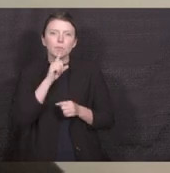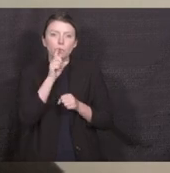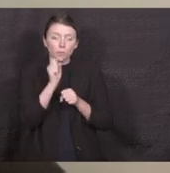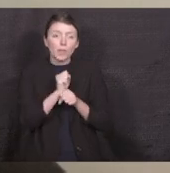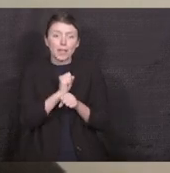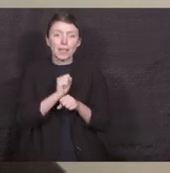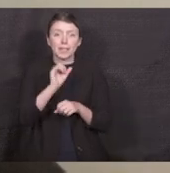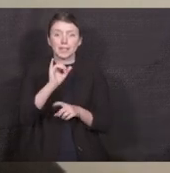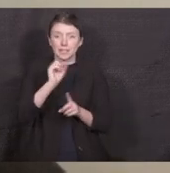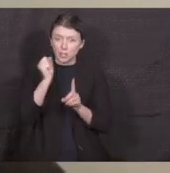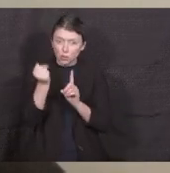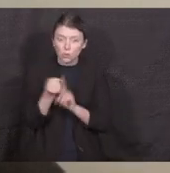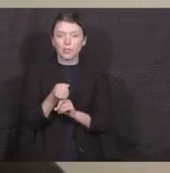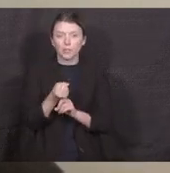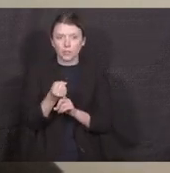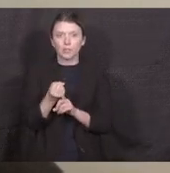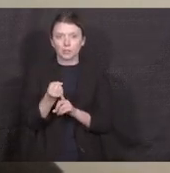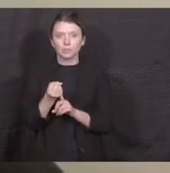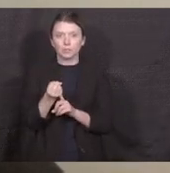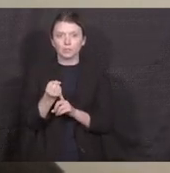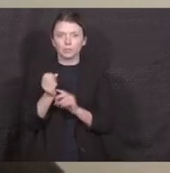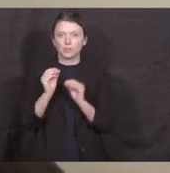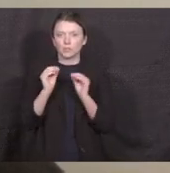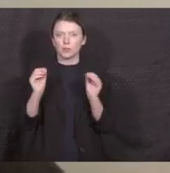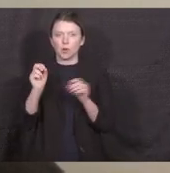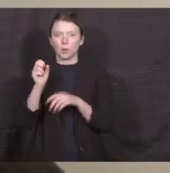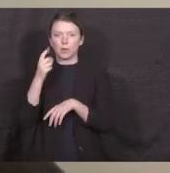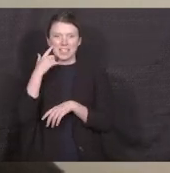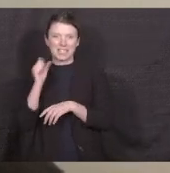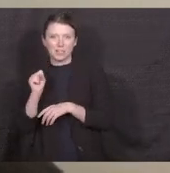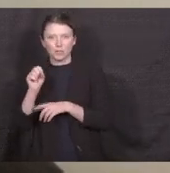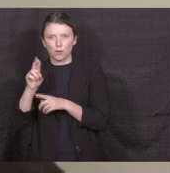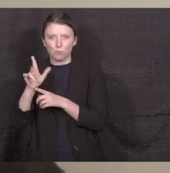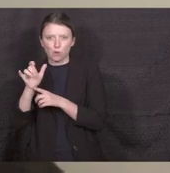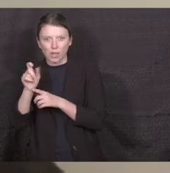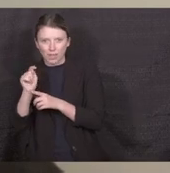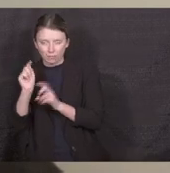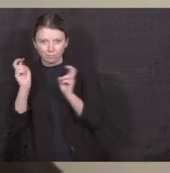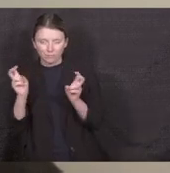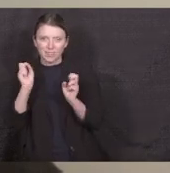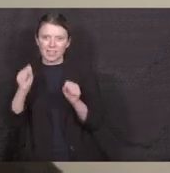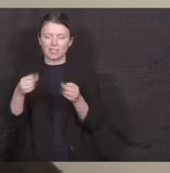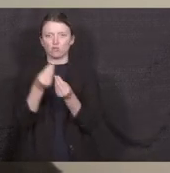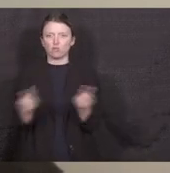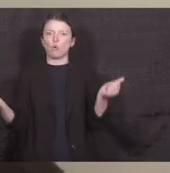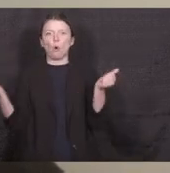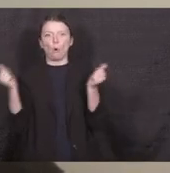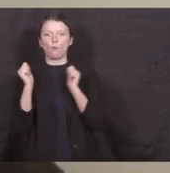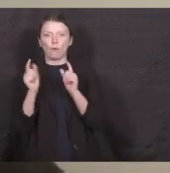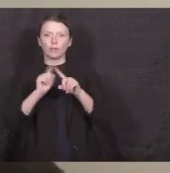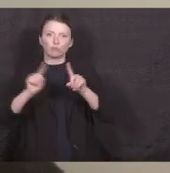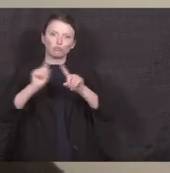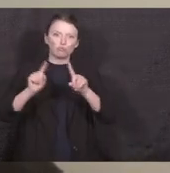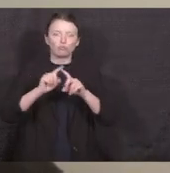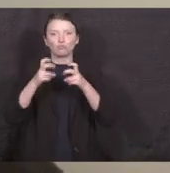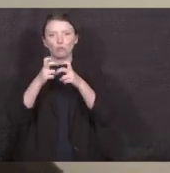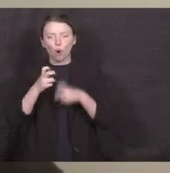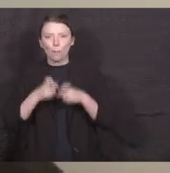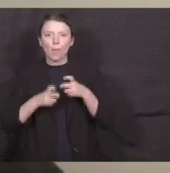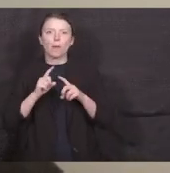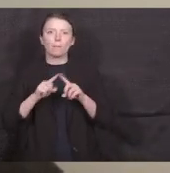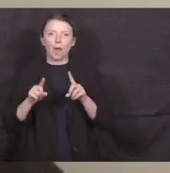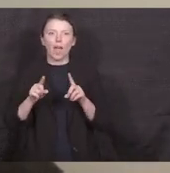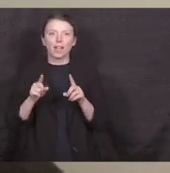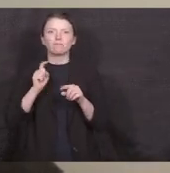where there's no silver bullet that can actually solve all of these problems, but it just takes the will of all of